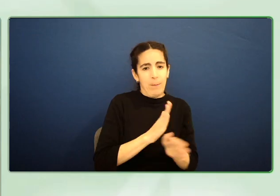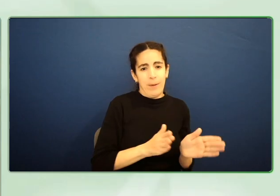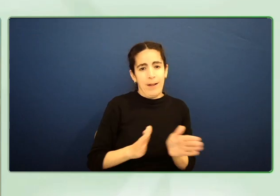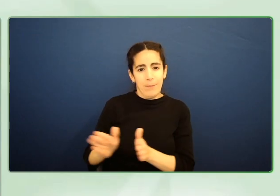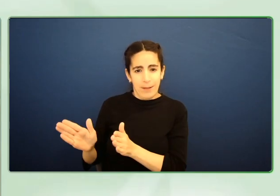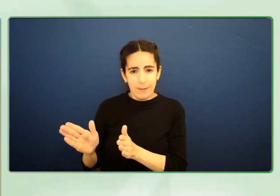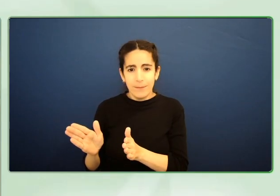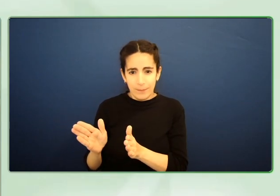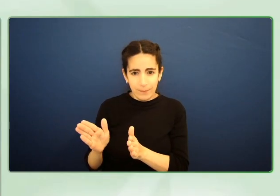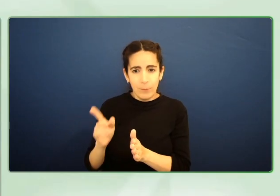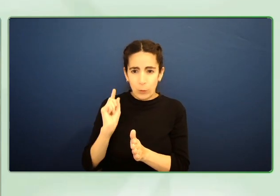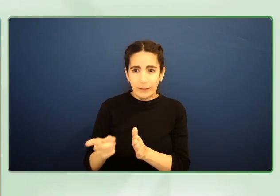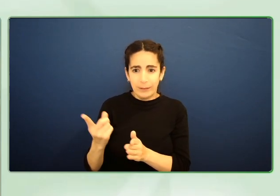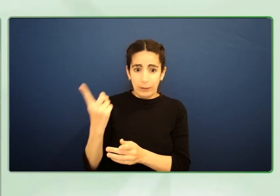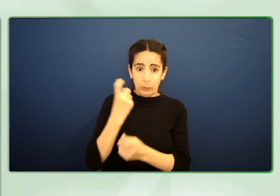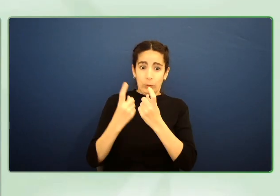Microphone.